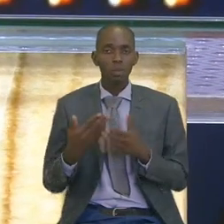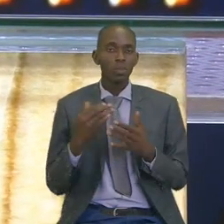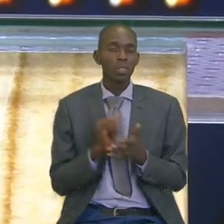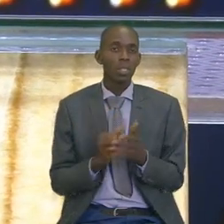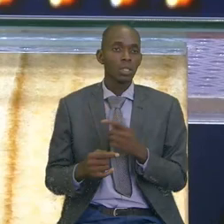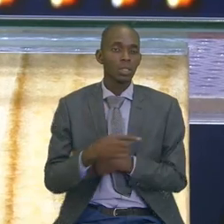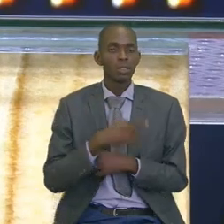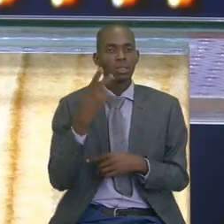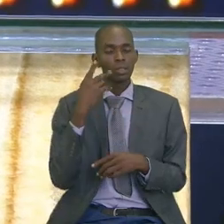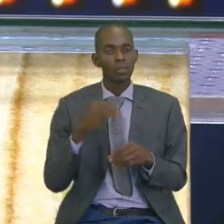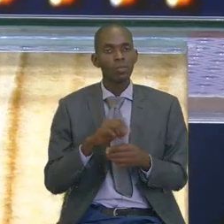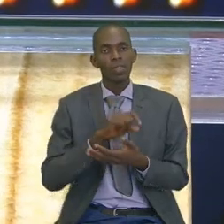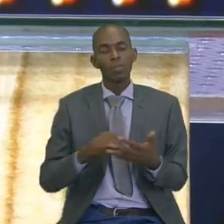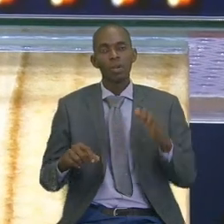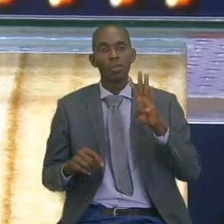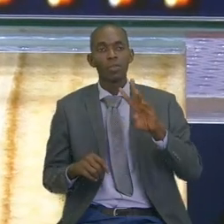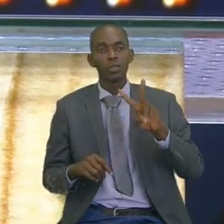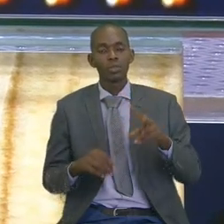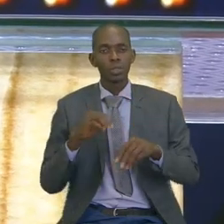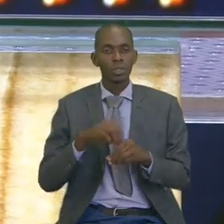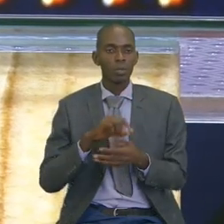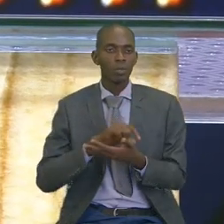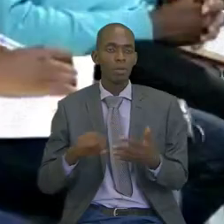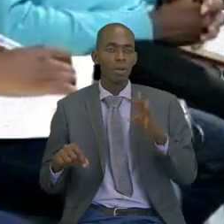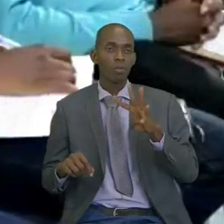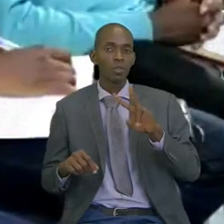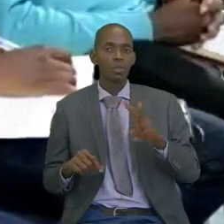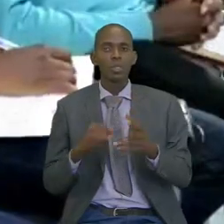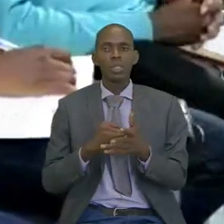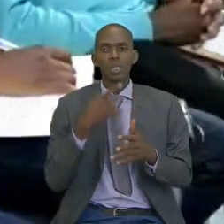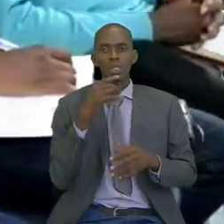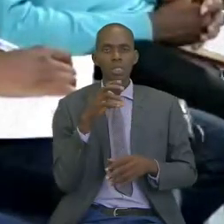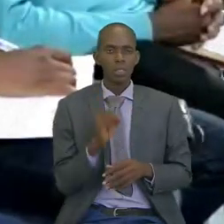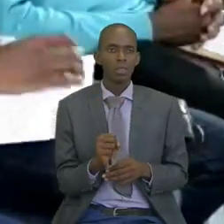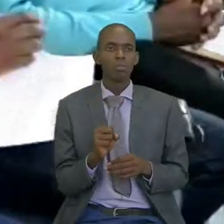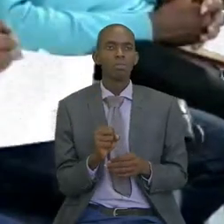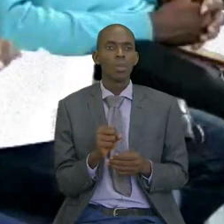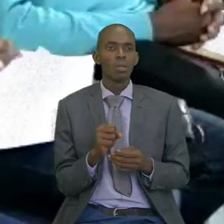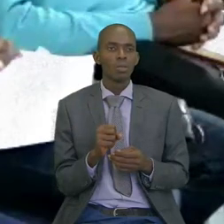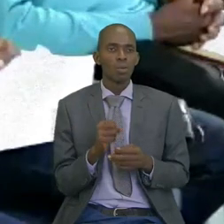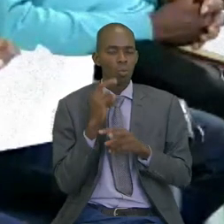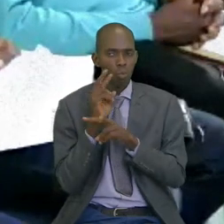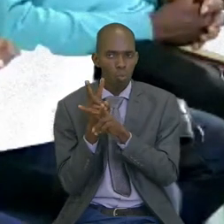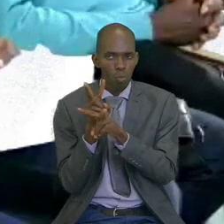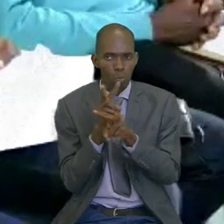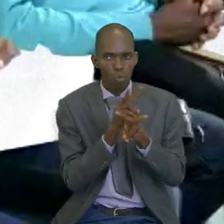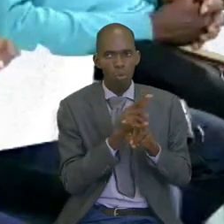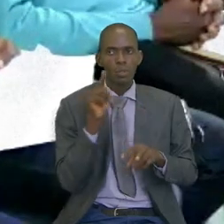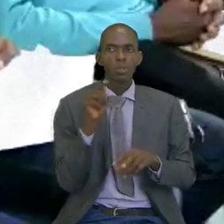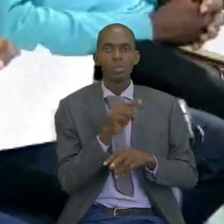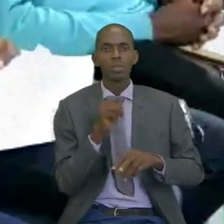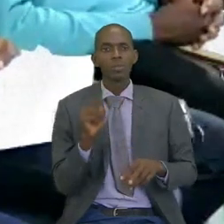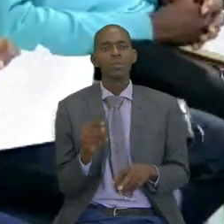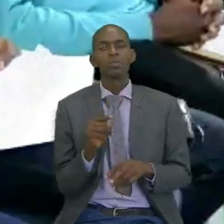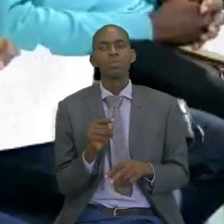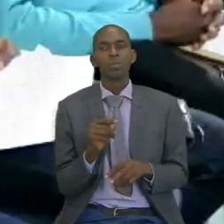looking at verse 42 there. In verse 42 it says, watch therefore. It says to one and all,